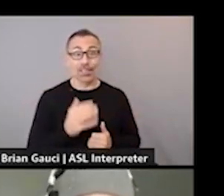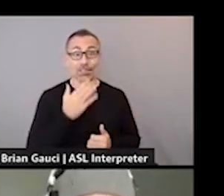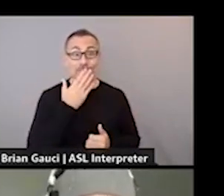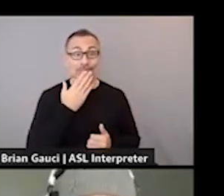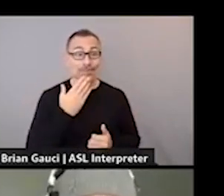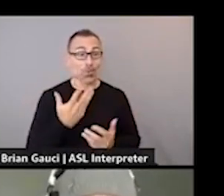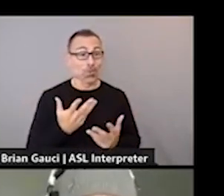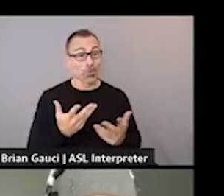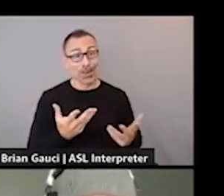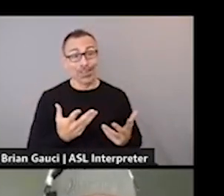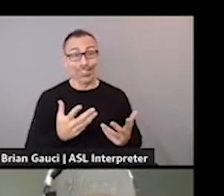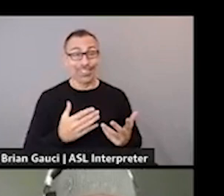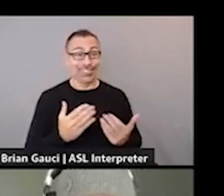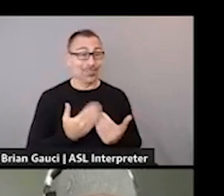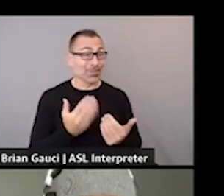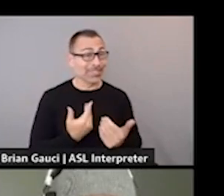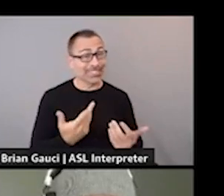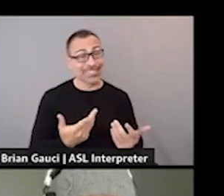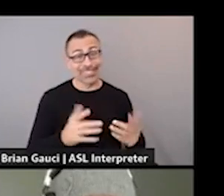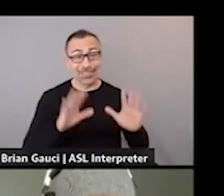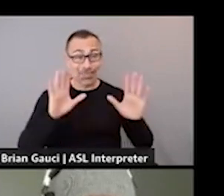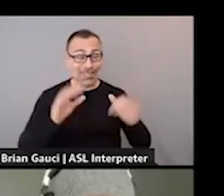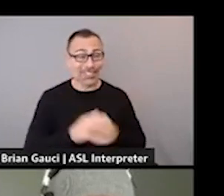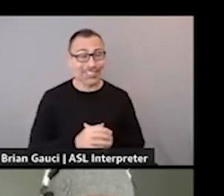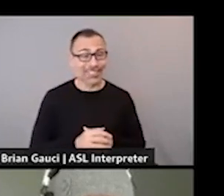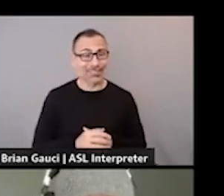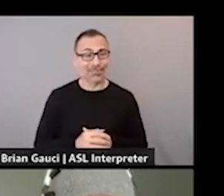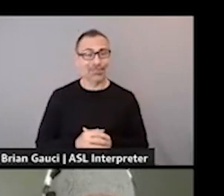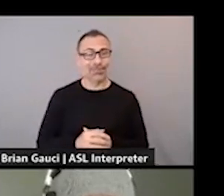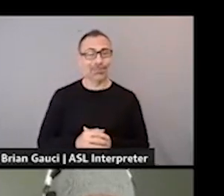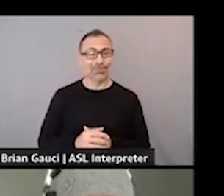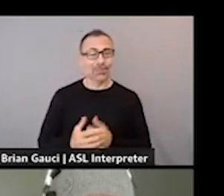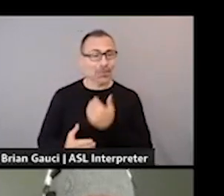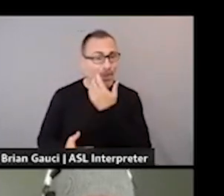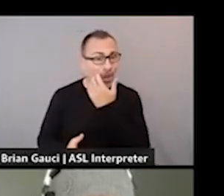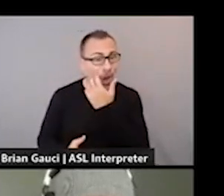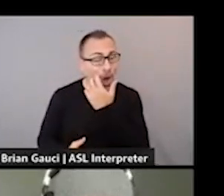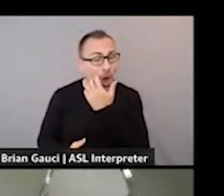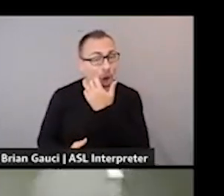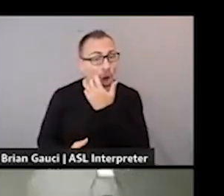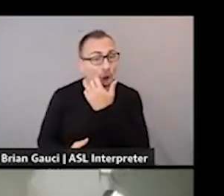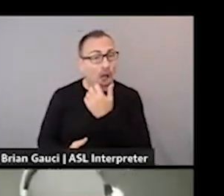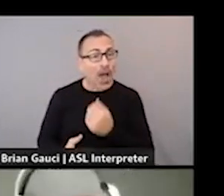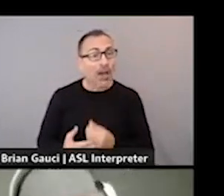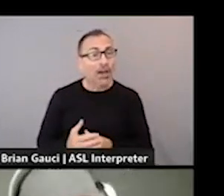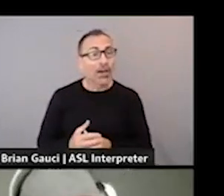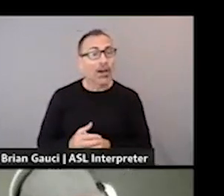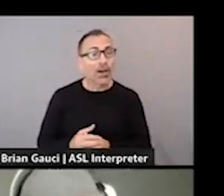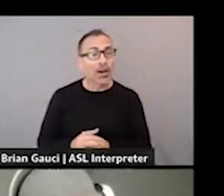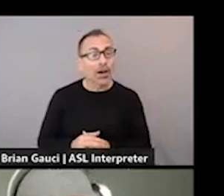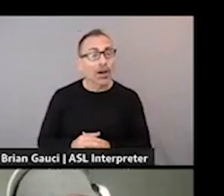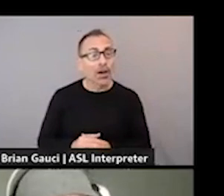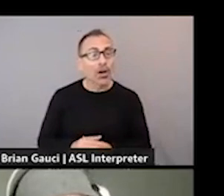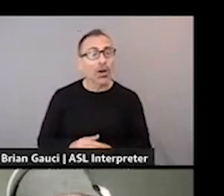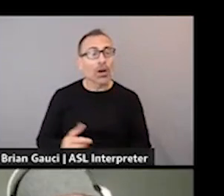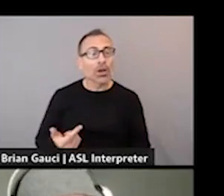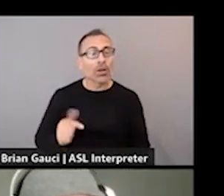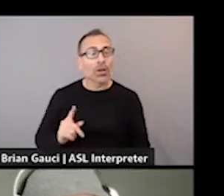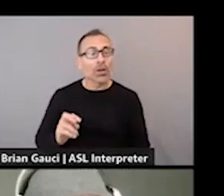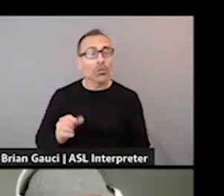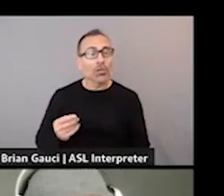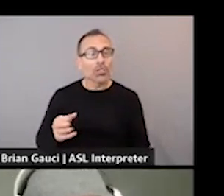super easy. This is amazing. Yeah. Yeah. And I have that. Oh, go ahead. Yeah. So typically I wanted to show here,